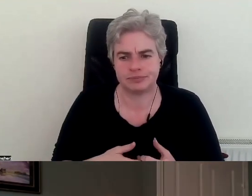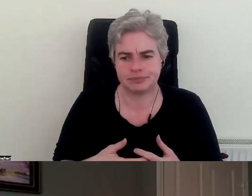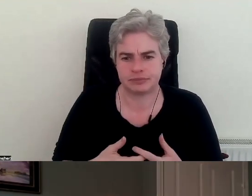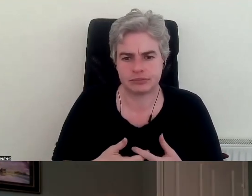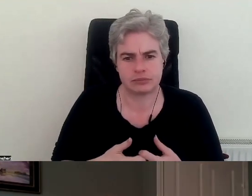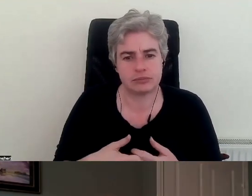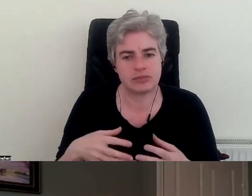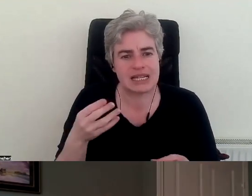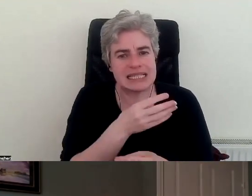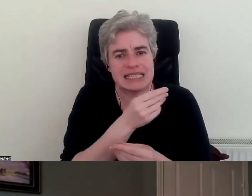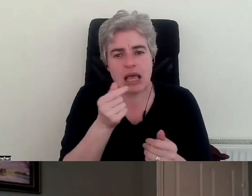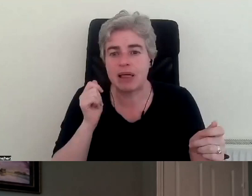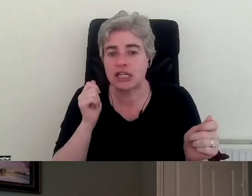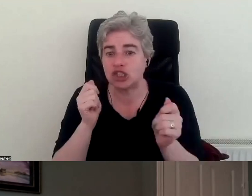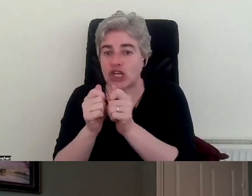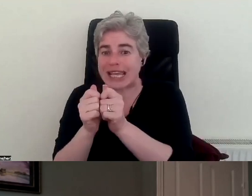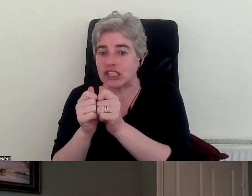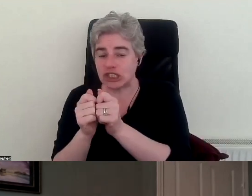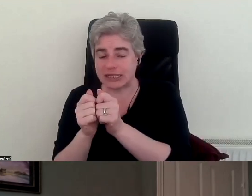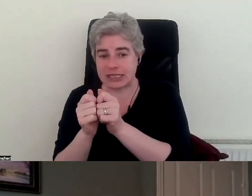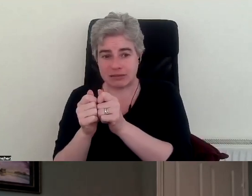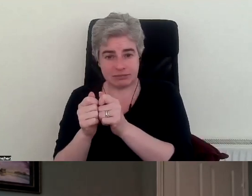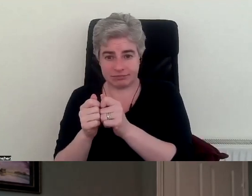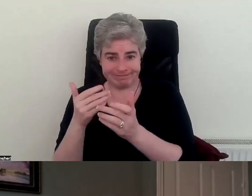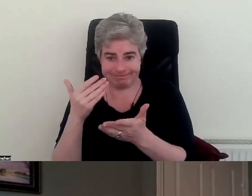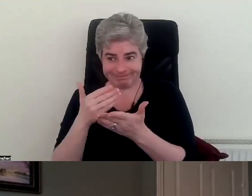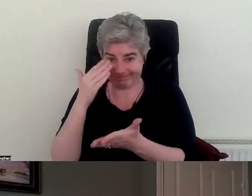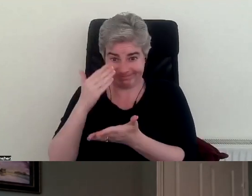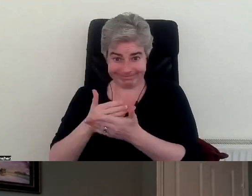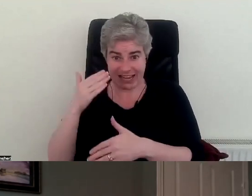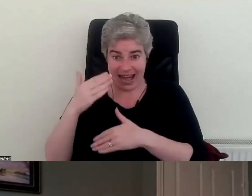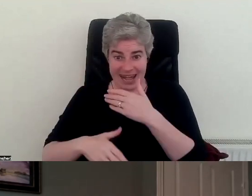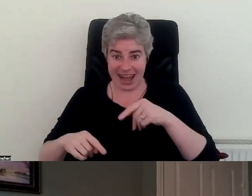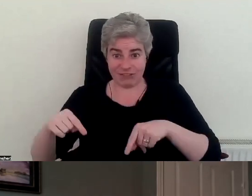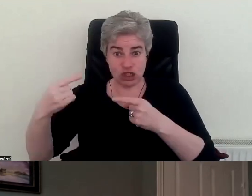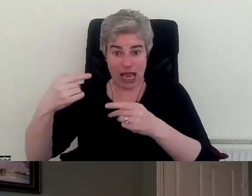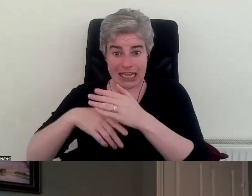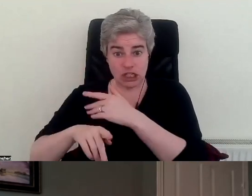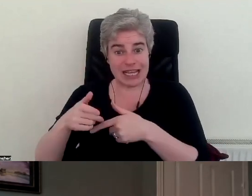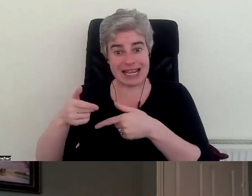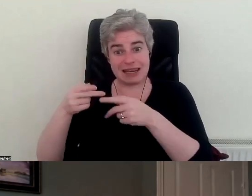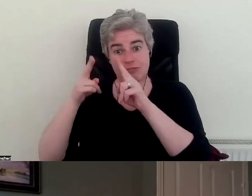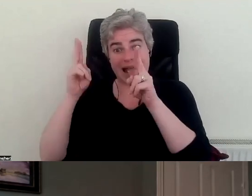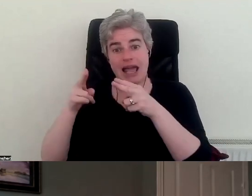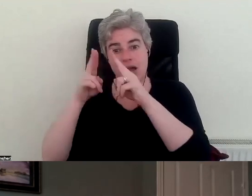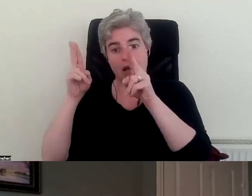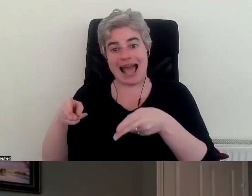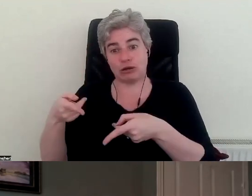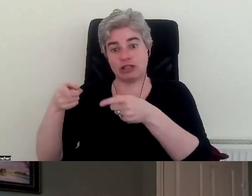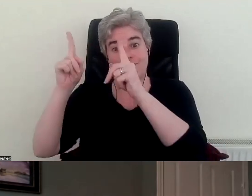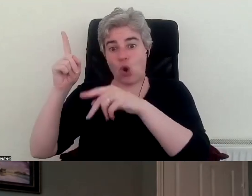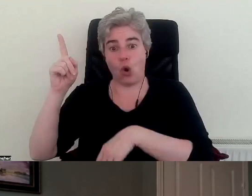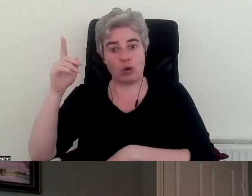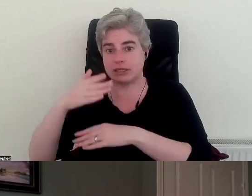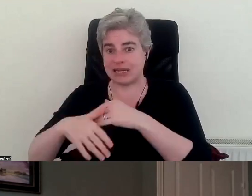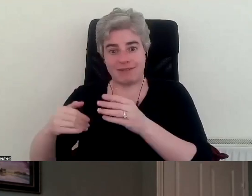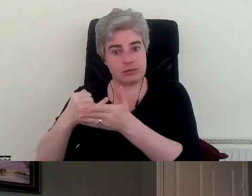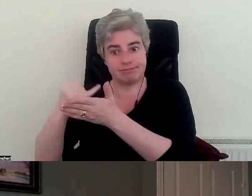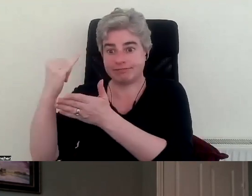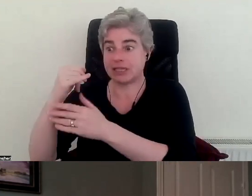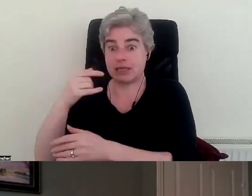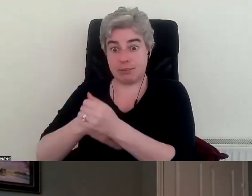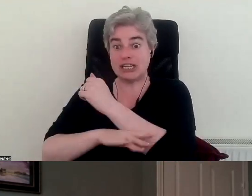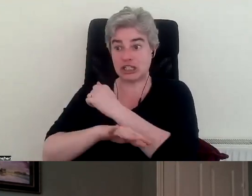some of the changes that weren't really challenged within the House of Lords, for instance, where the bishops were